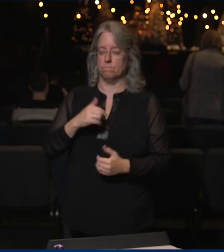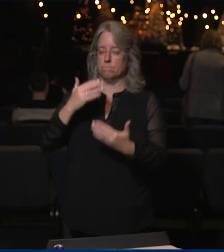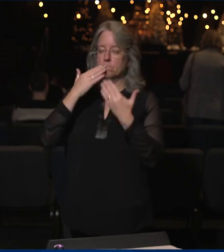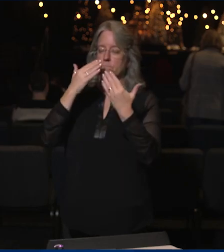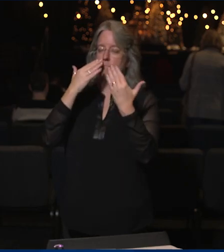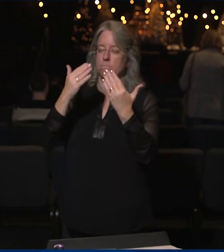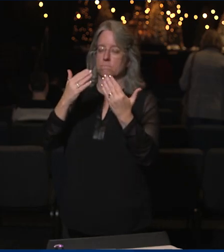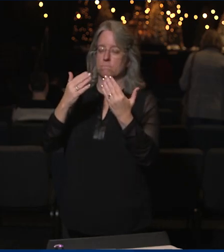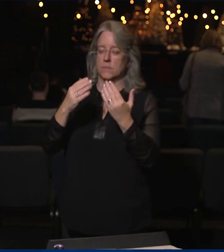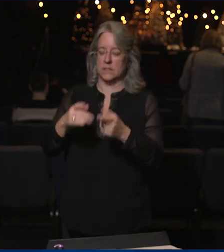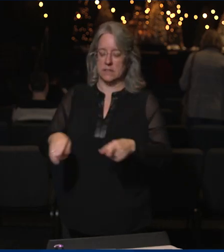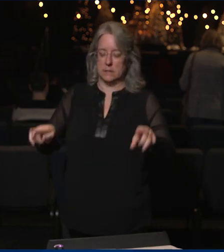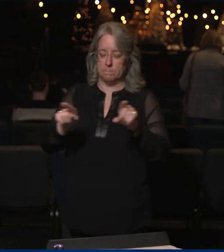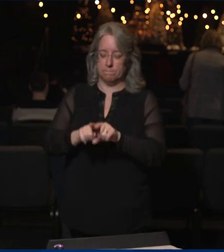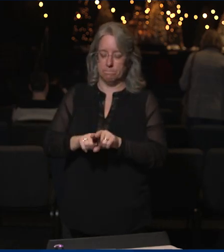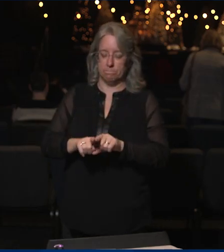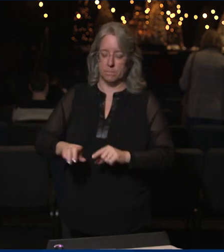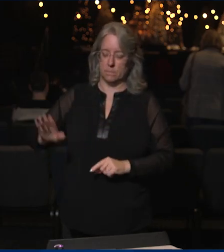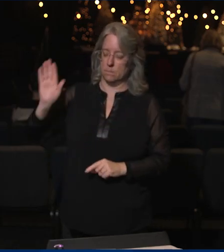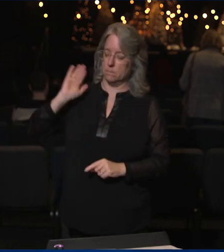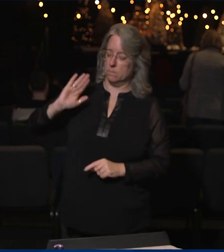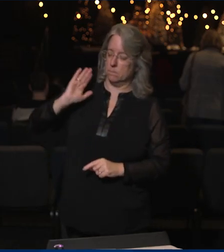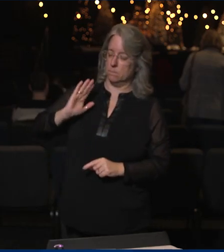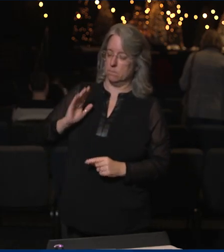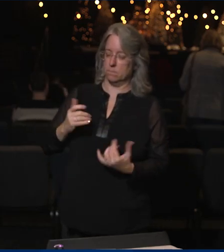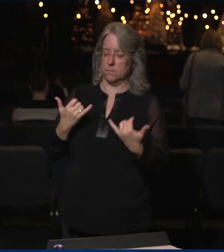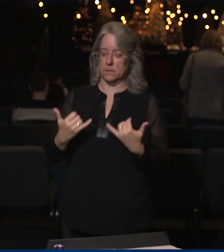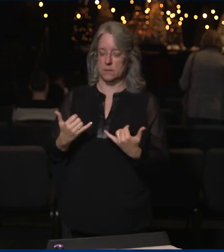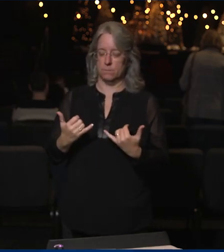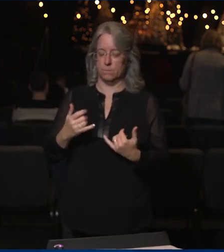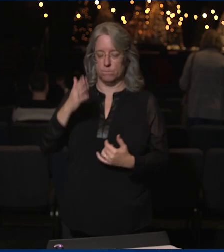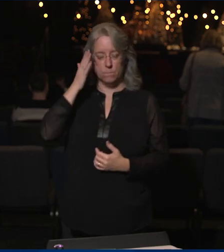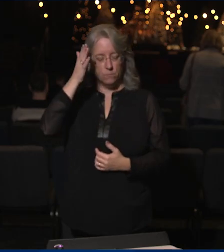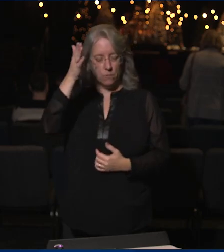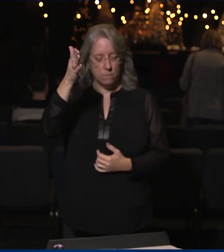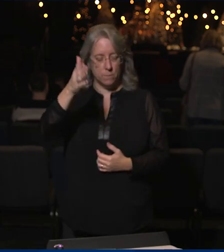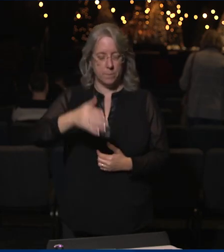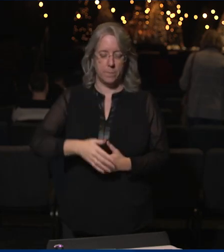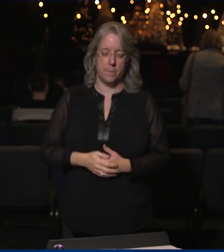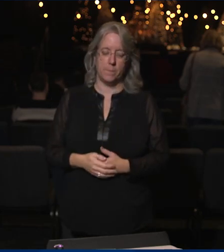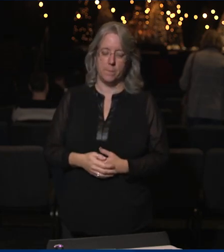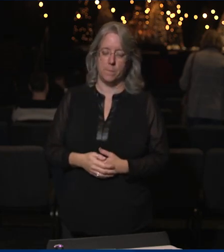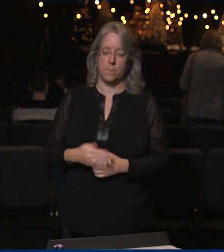yesterday, today, and forever. Holy Spirit,